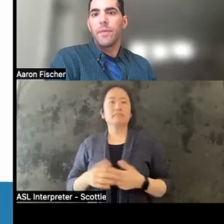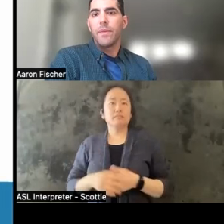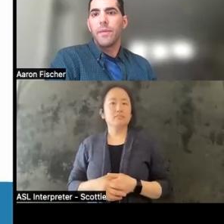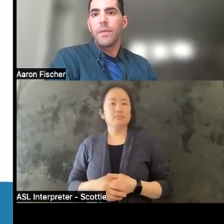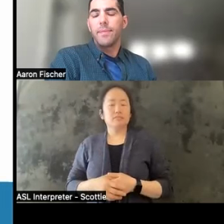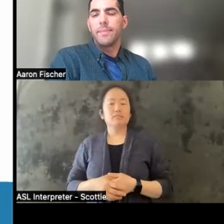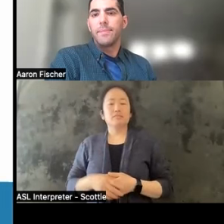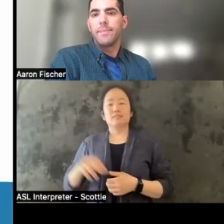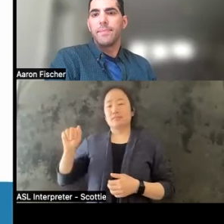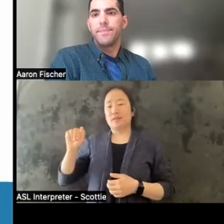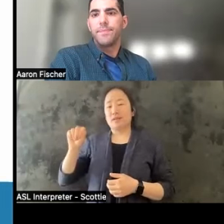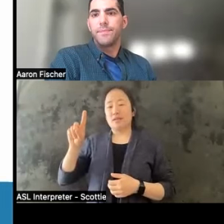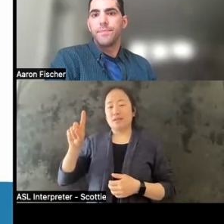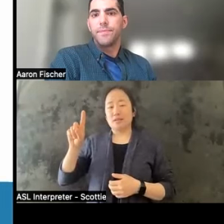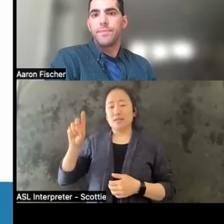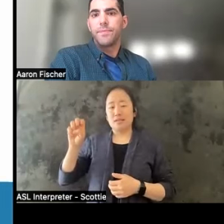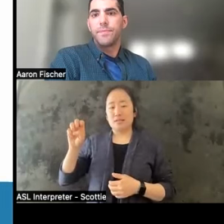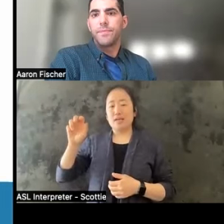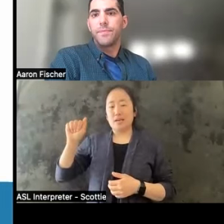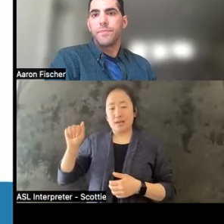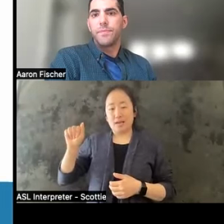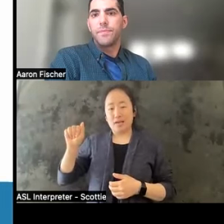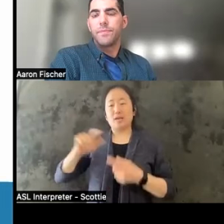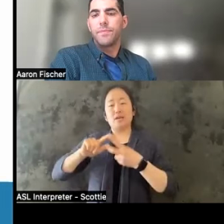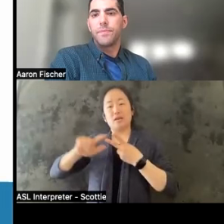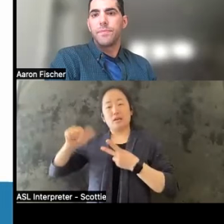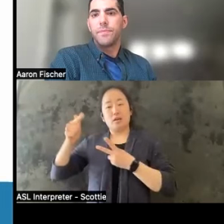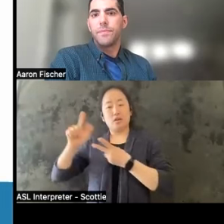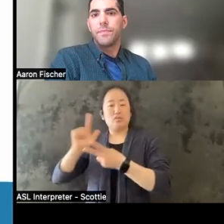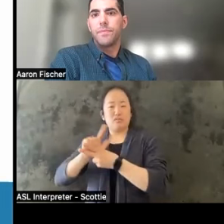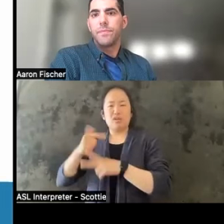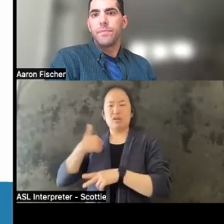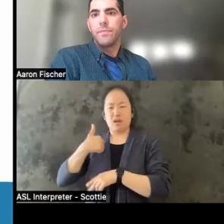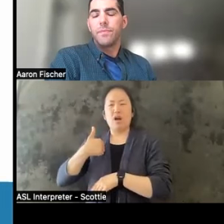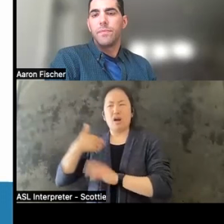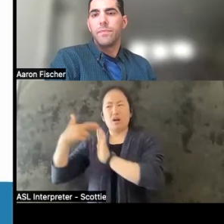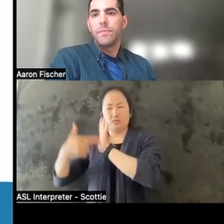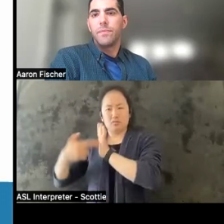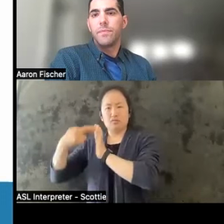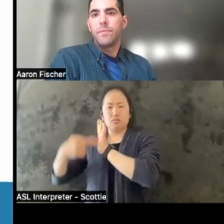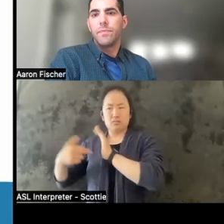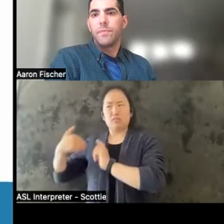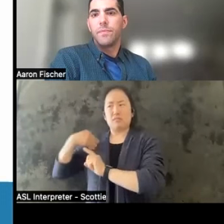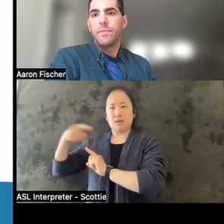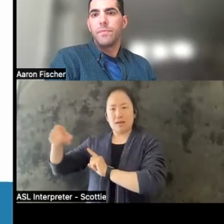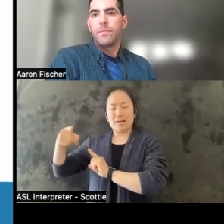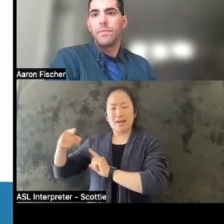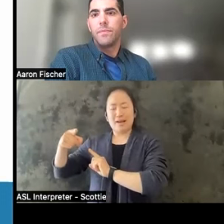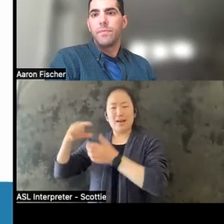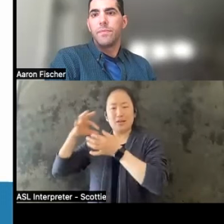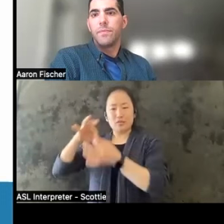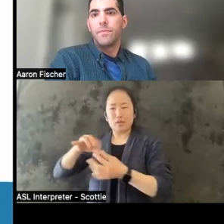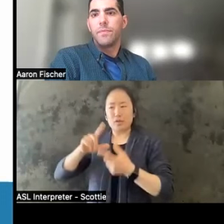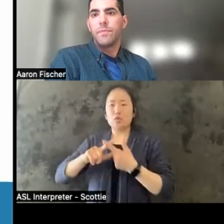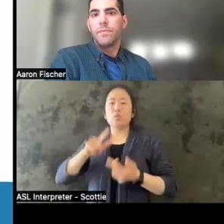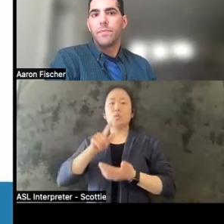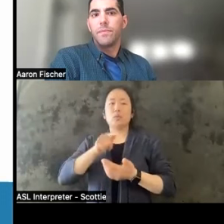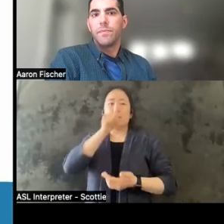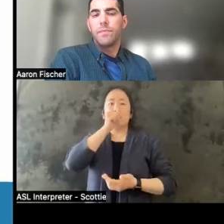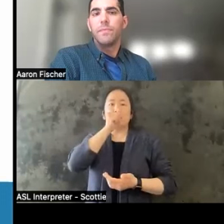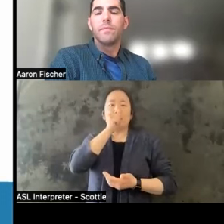the ADA and other laws that restrict what private medical information can be shared within the